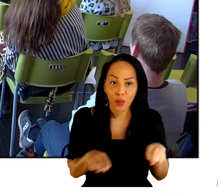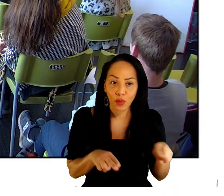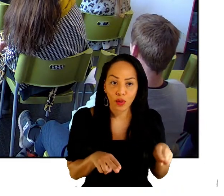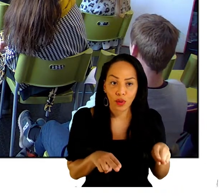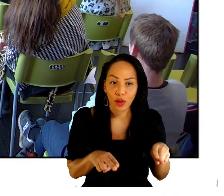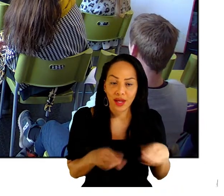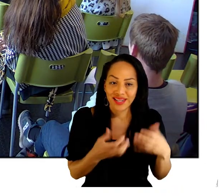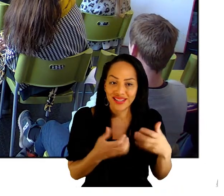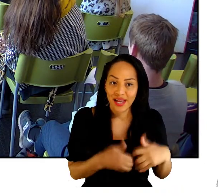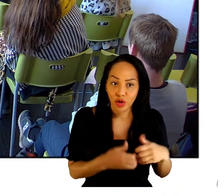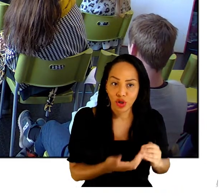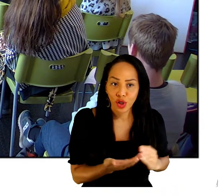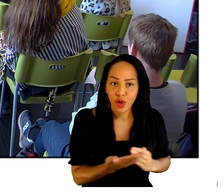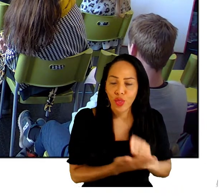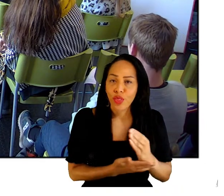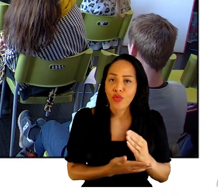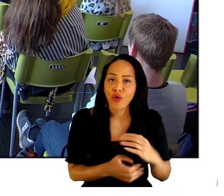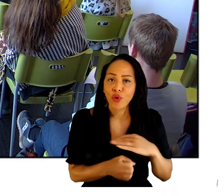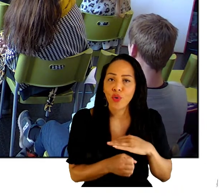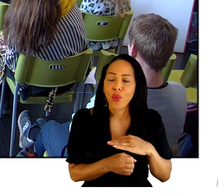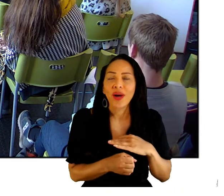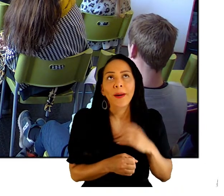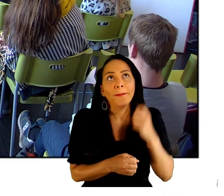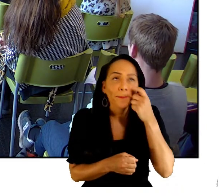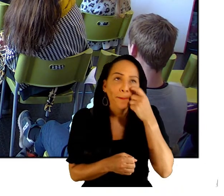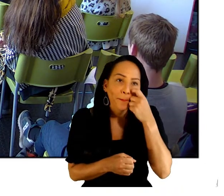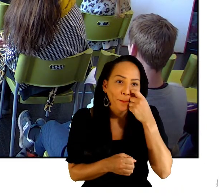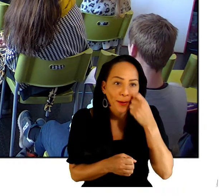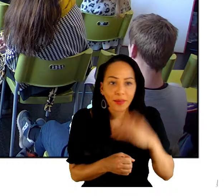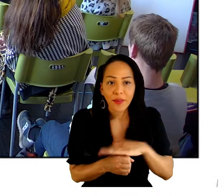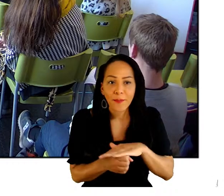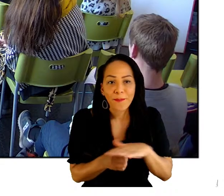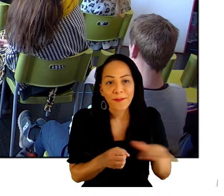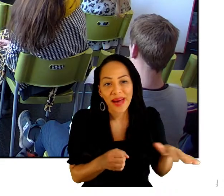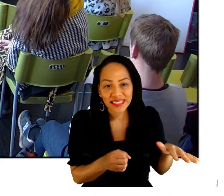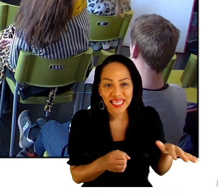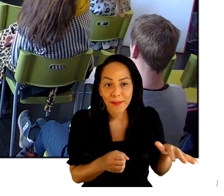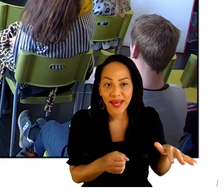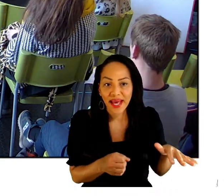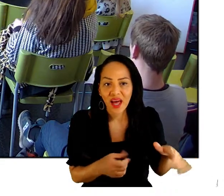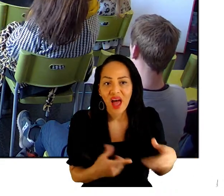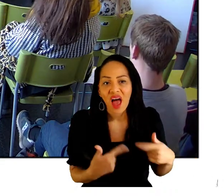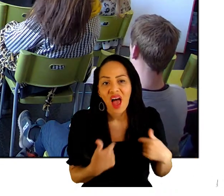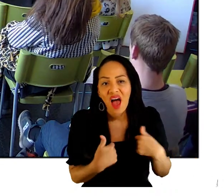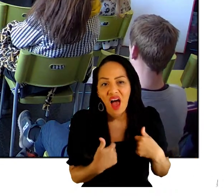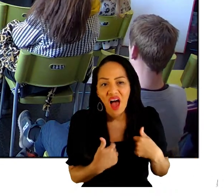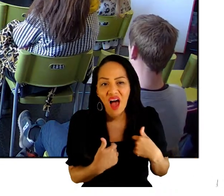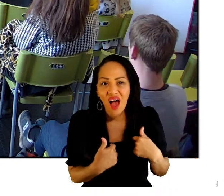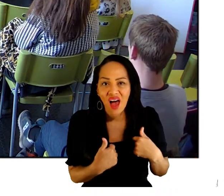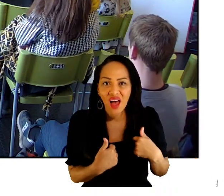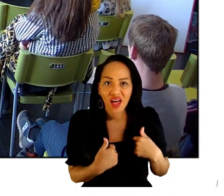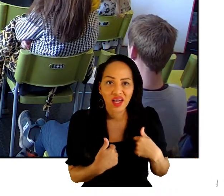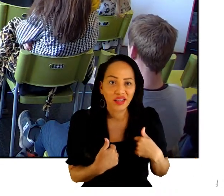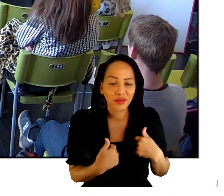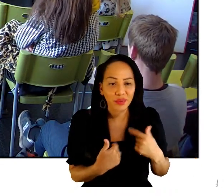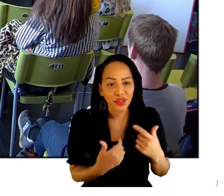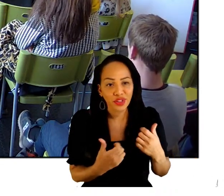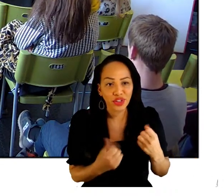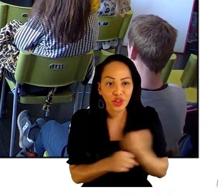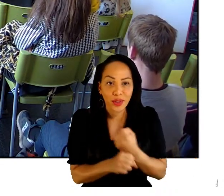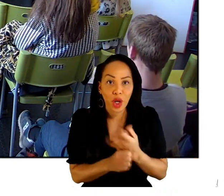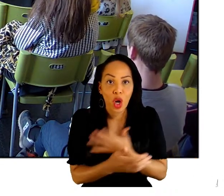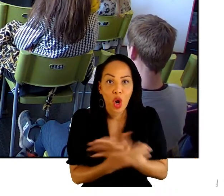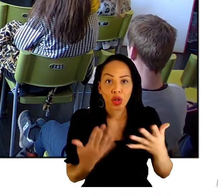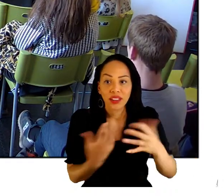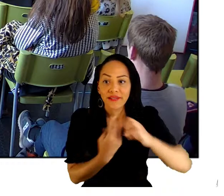pandemic, I became part of the great streaming epidemic, where we were making shows for the camera, making shows